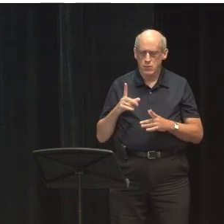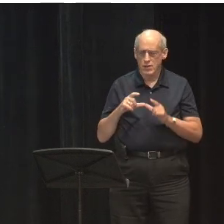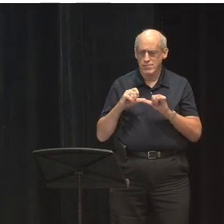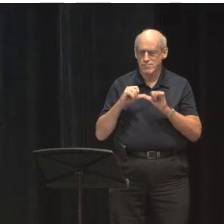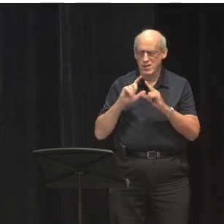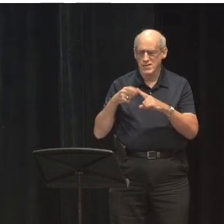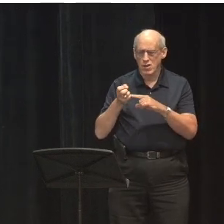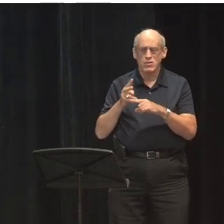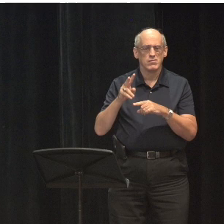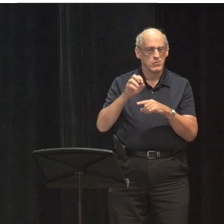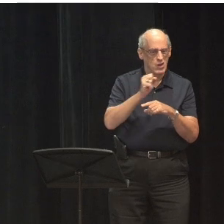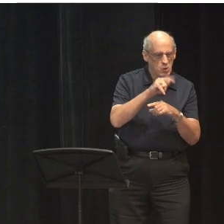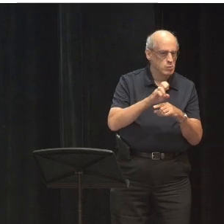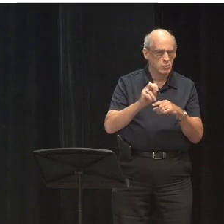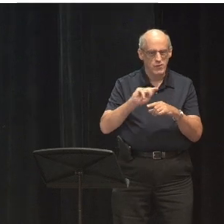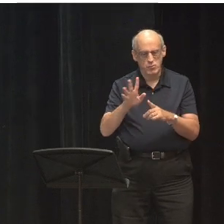or October?